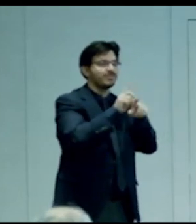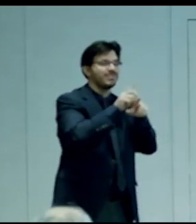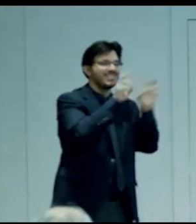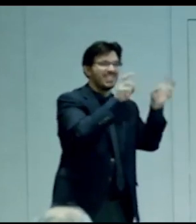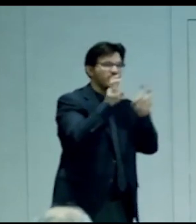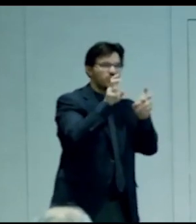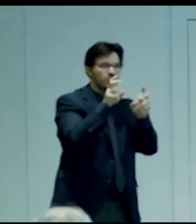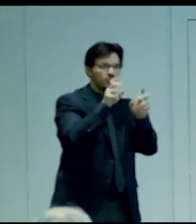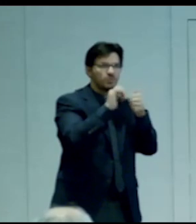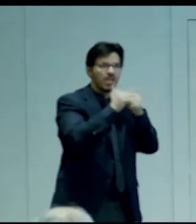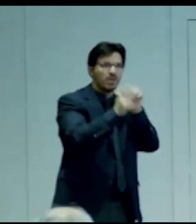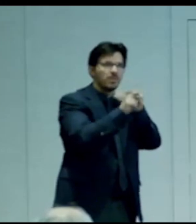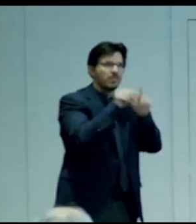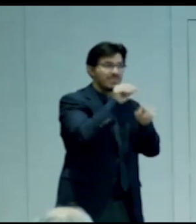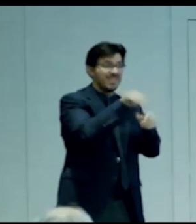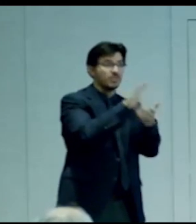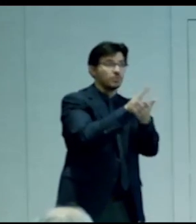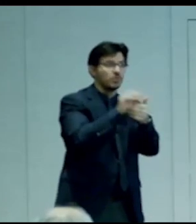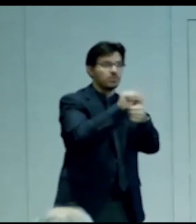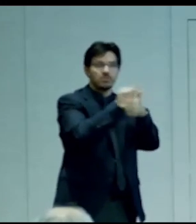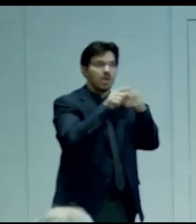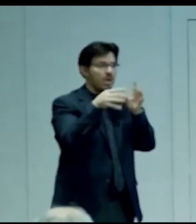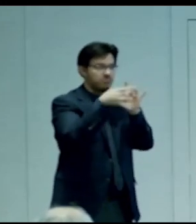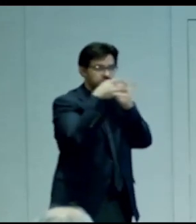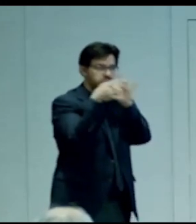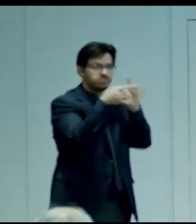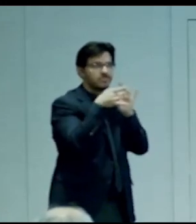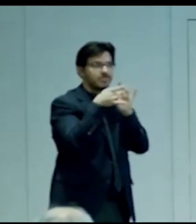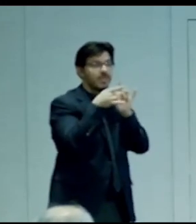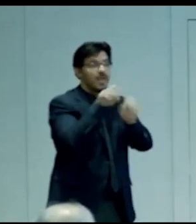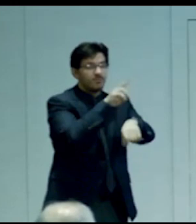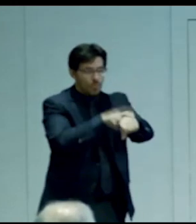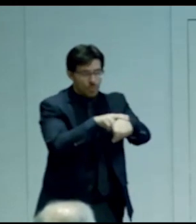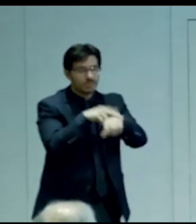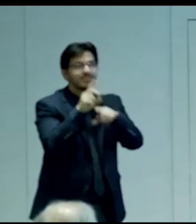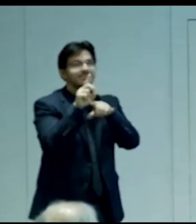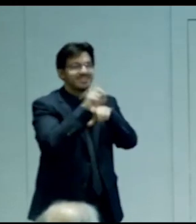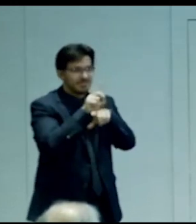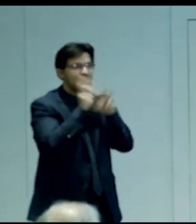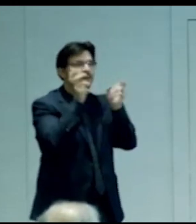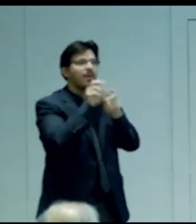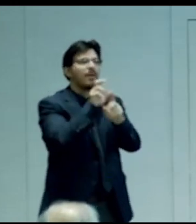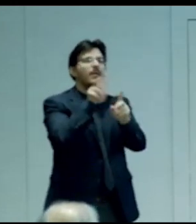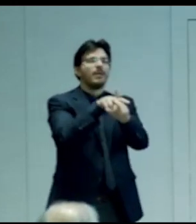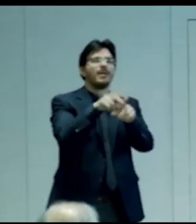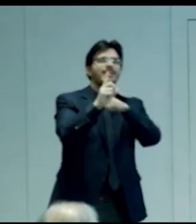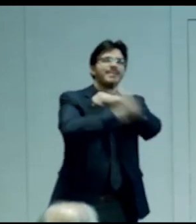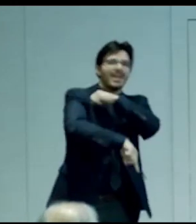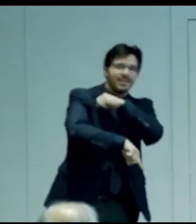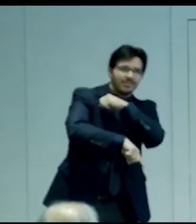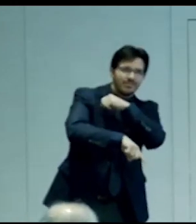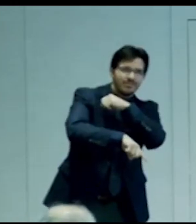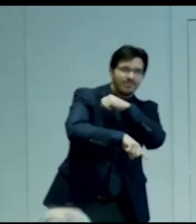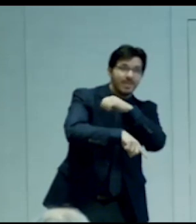issues arising within the school. And of course, the disciplinary issues are implying a negative impact where the